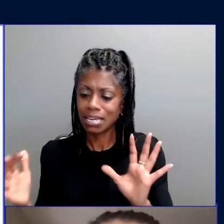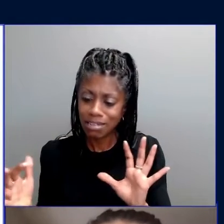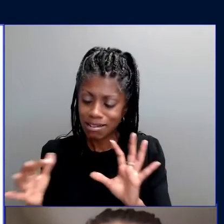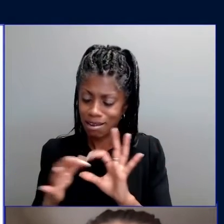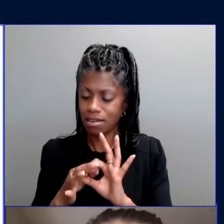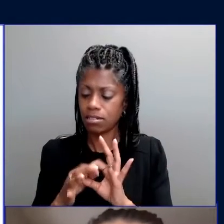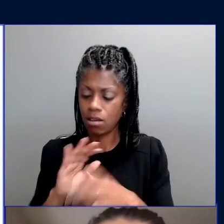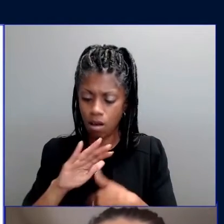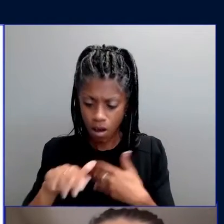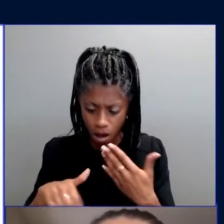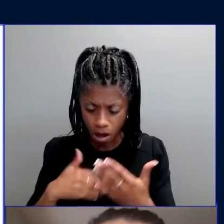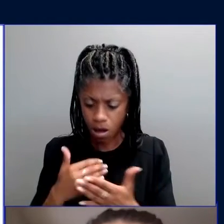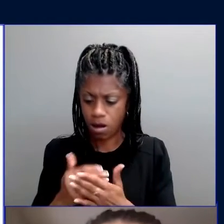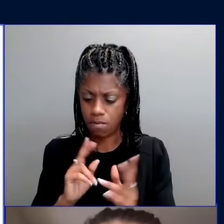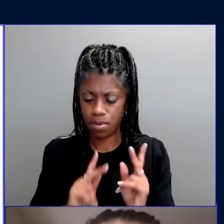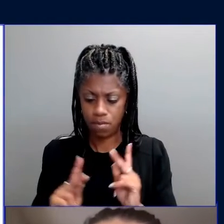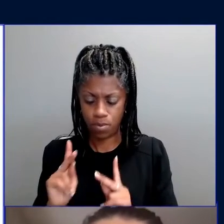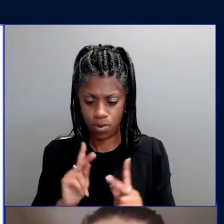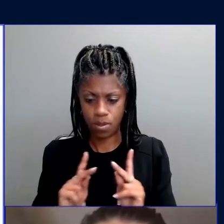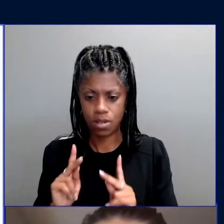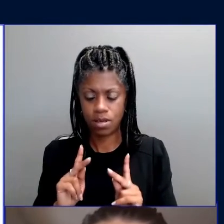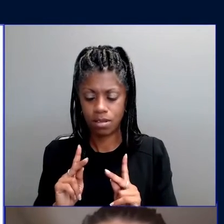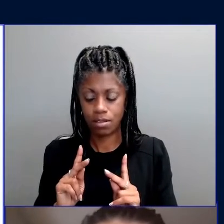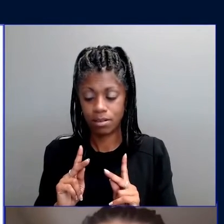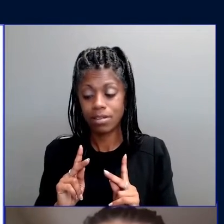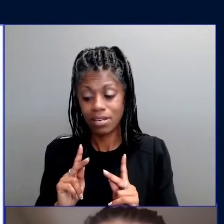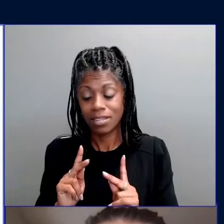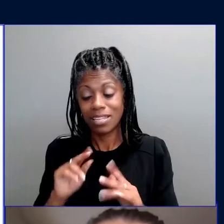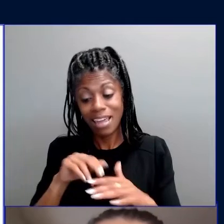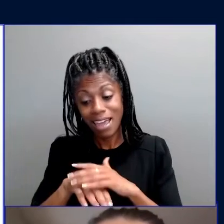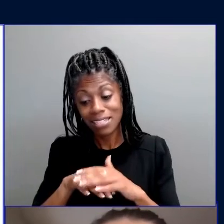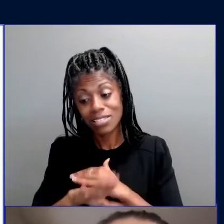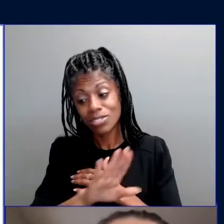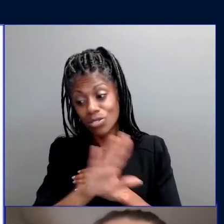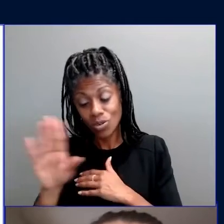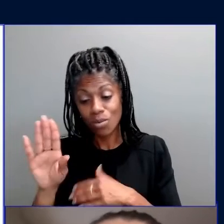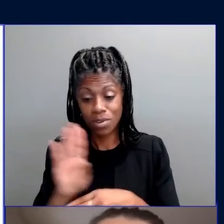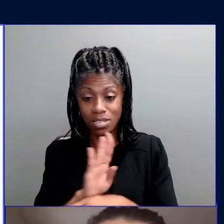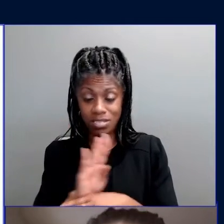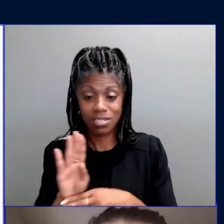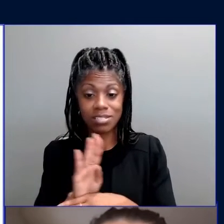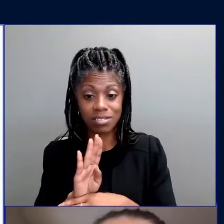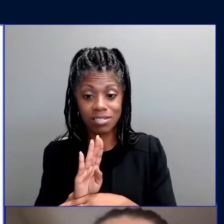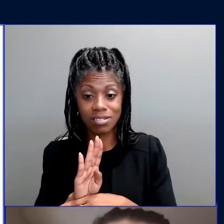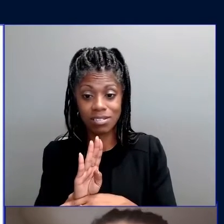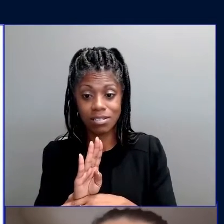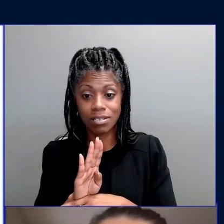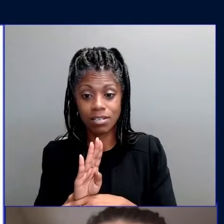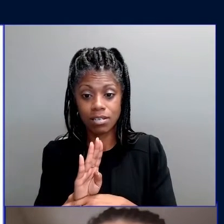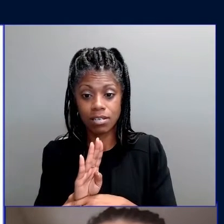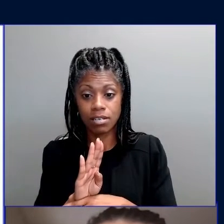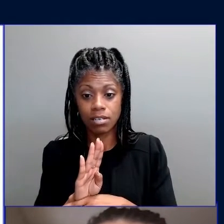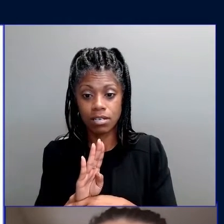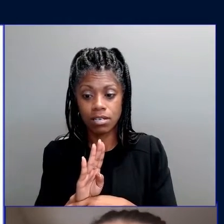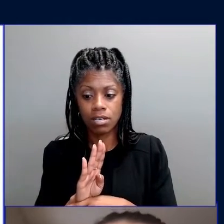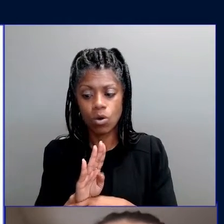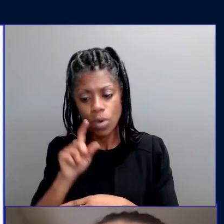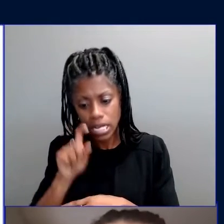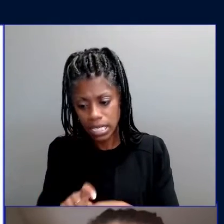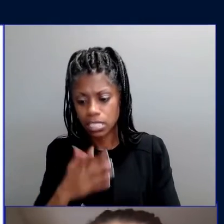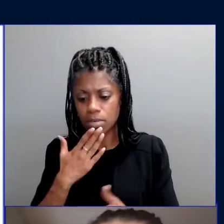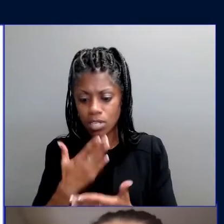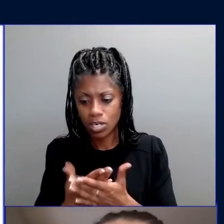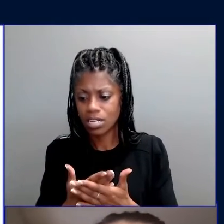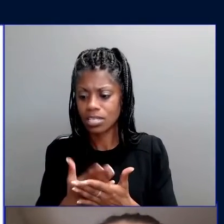team and community, access is your business. Because when we are given what we need to thrive, we are